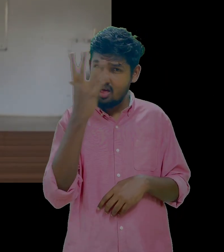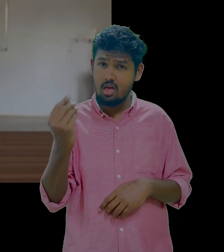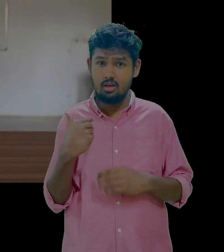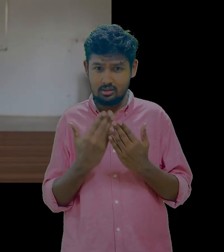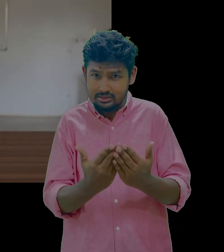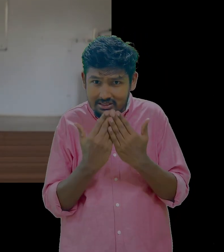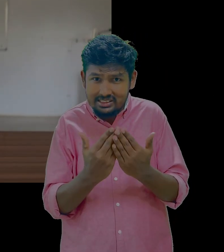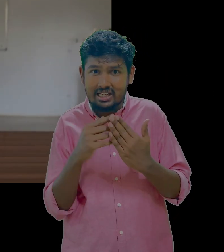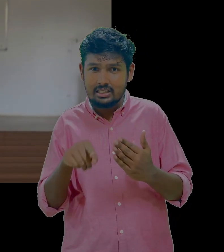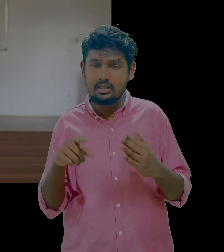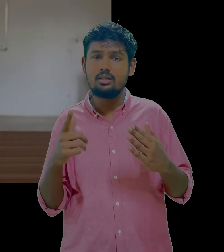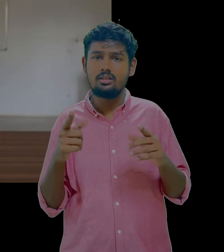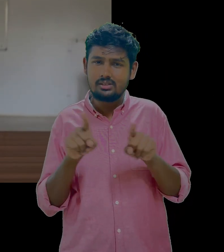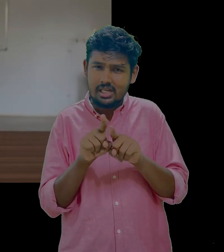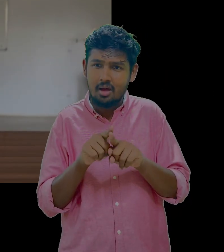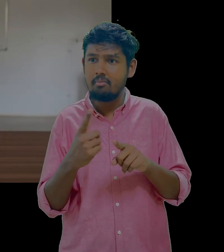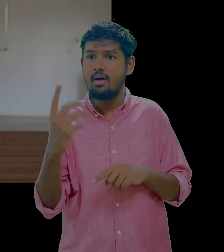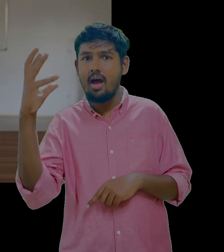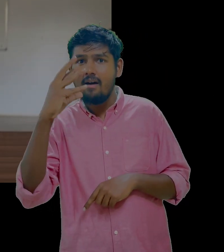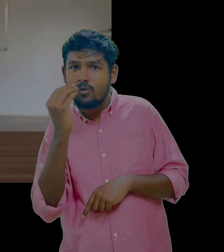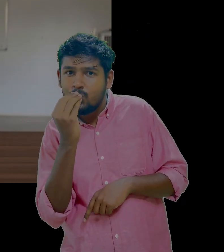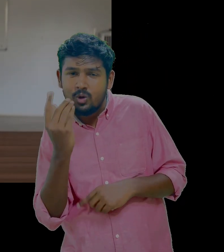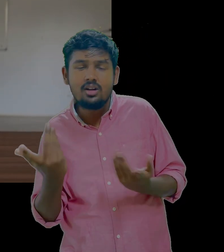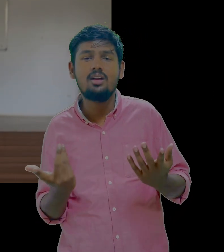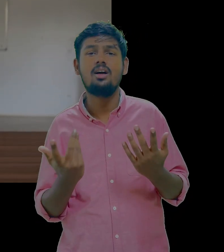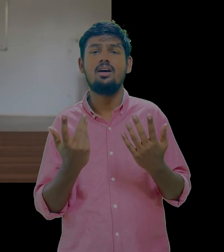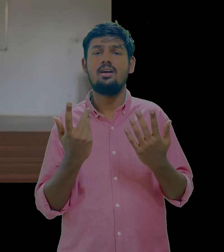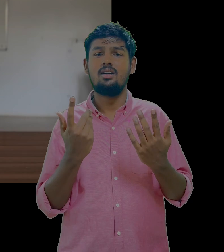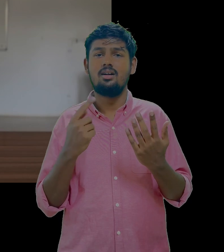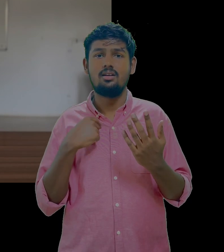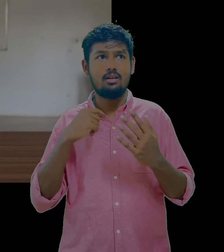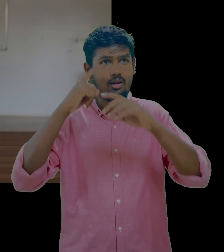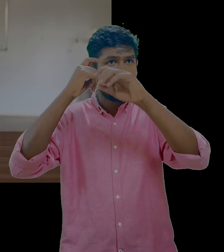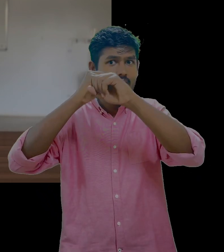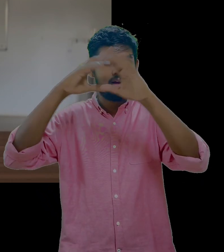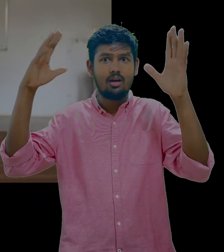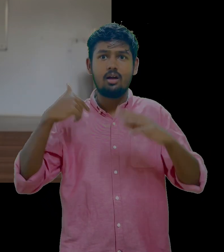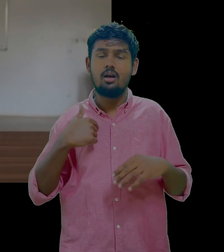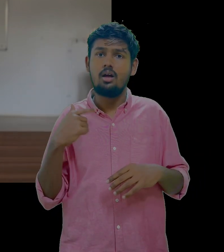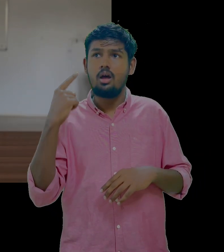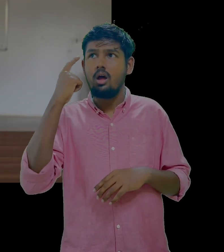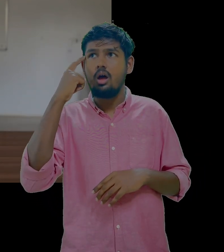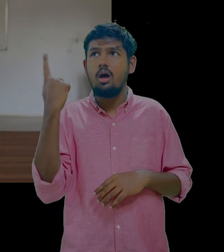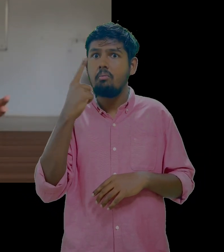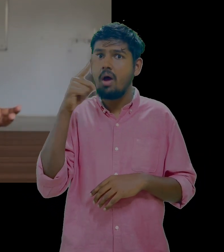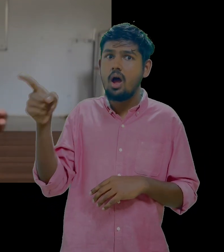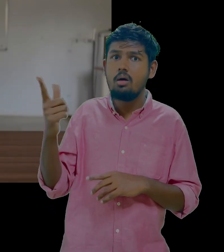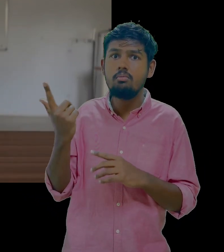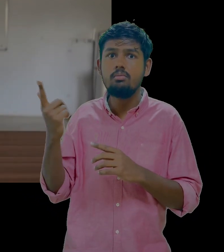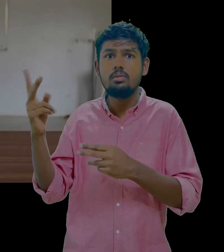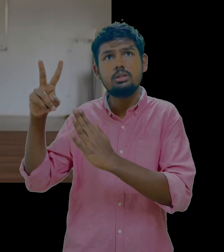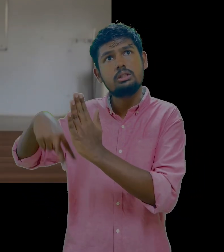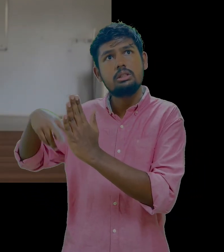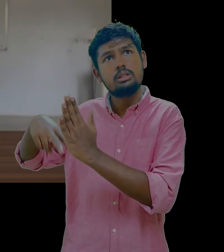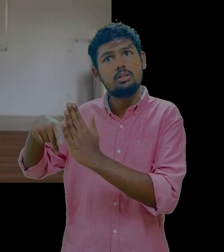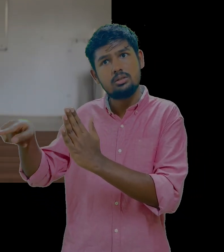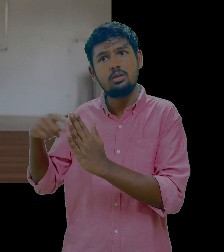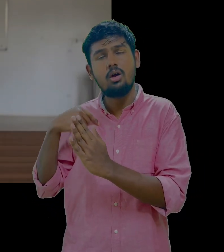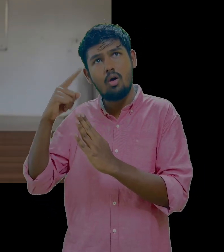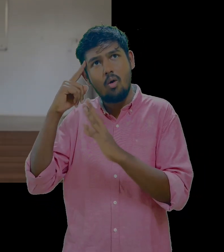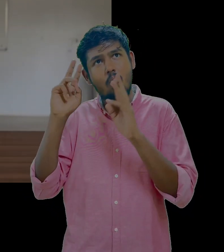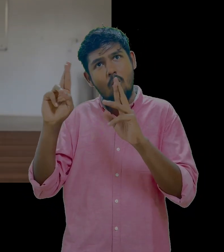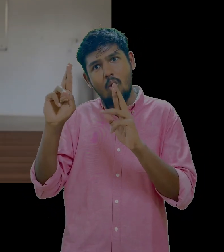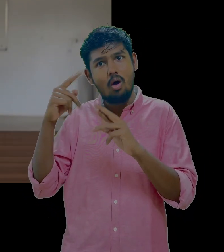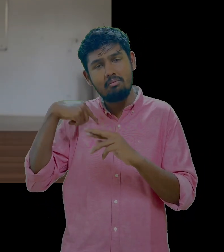guess what? Actually, a creative process used to happen in my head. Throughout the day, while I was coming back from the school or during